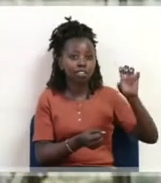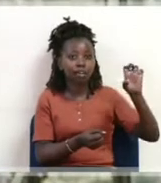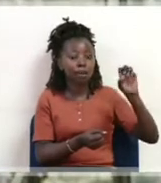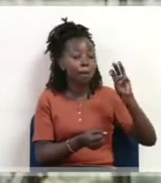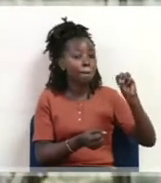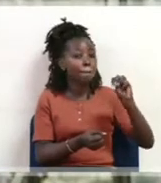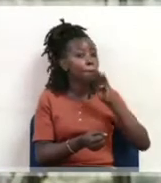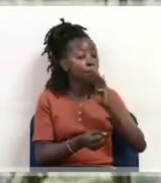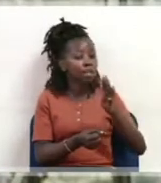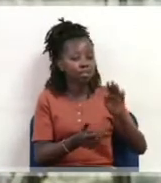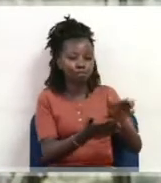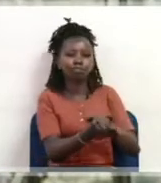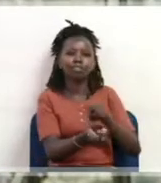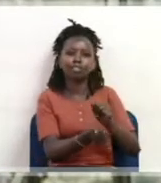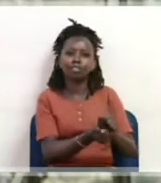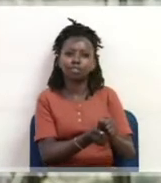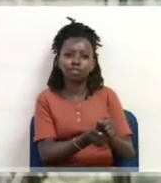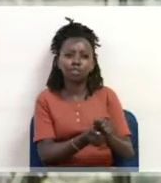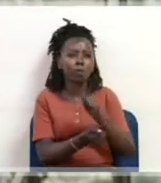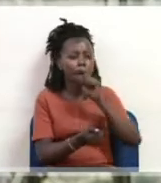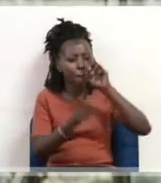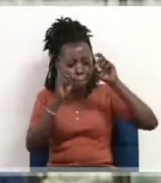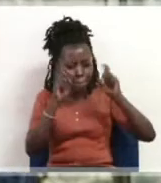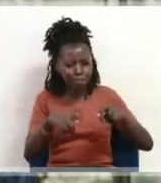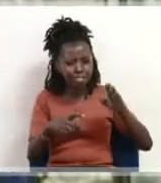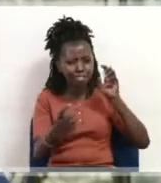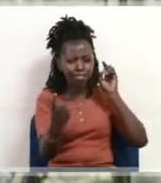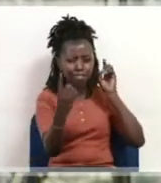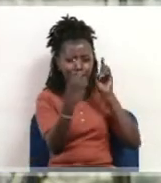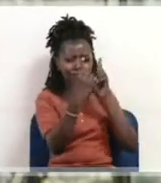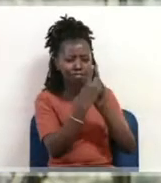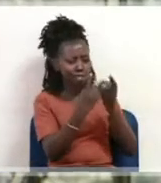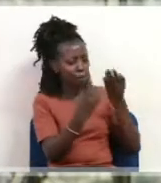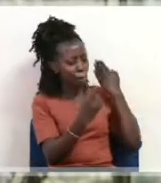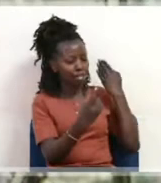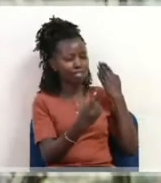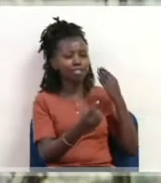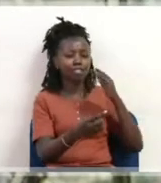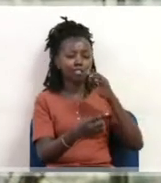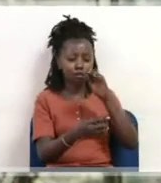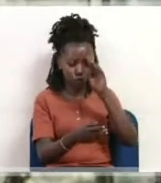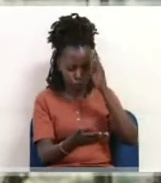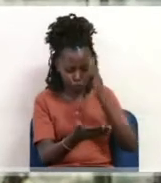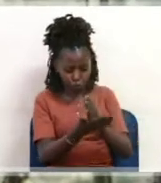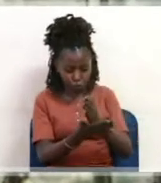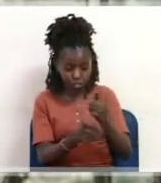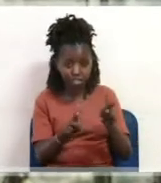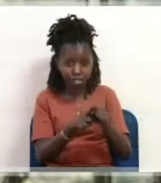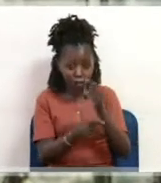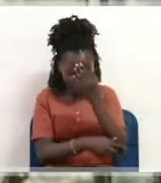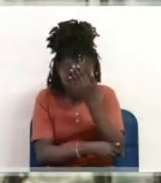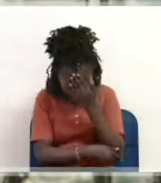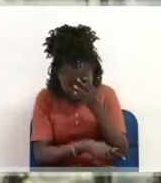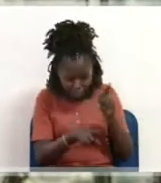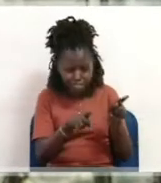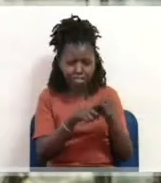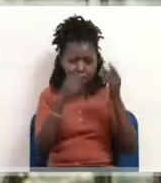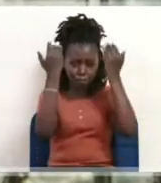face it honestly. Look at it well and judge yourself